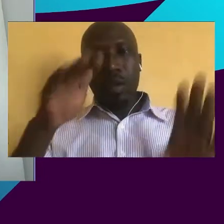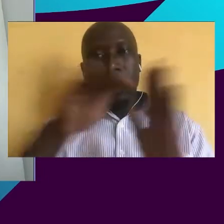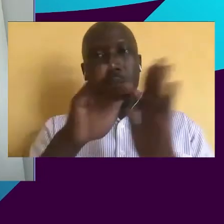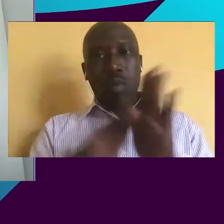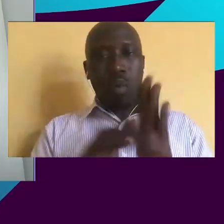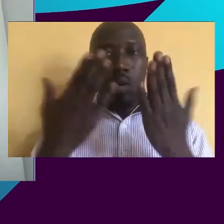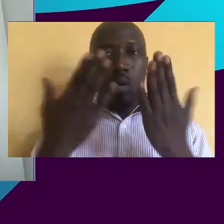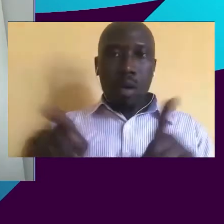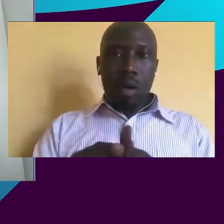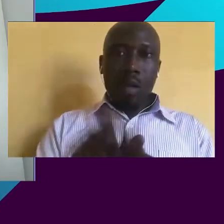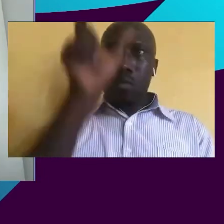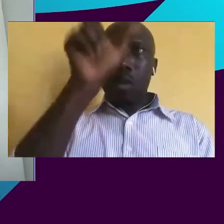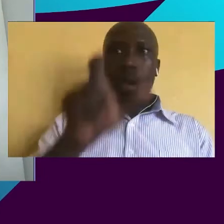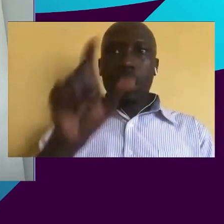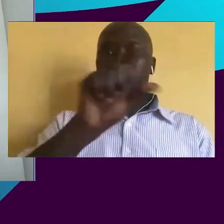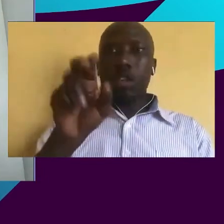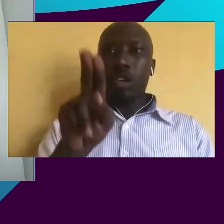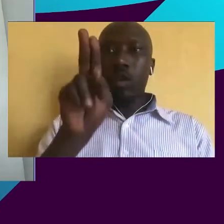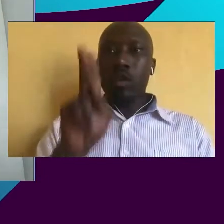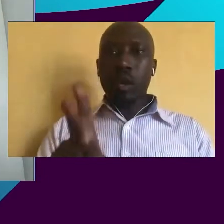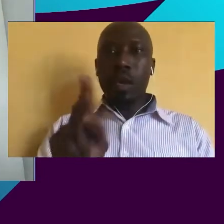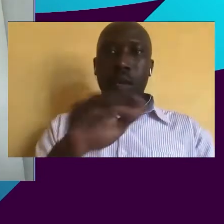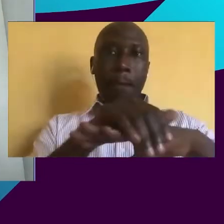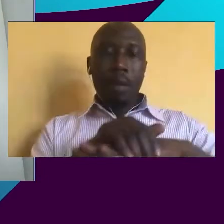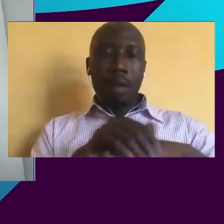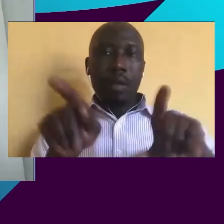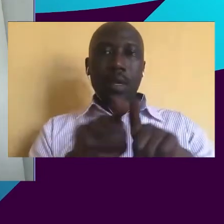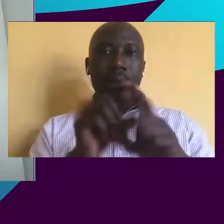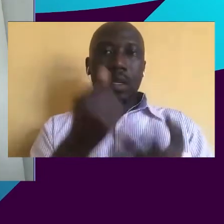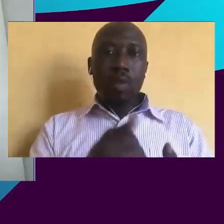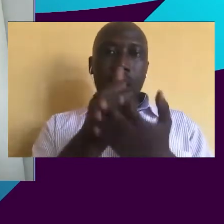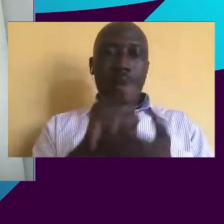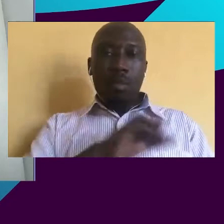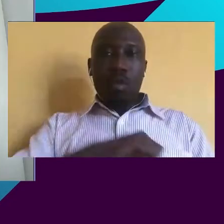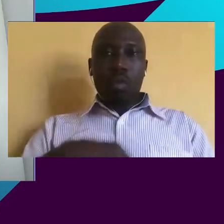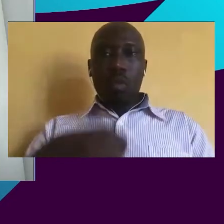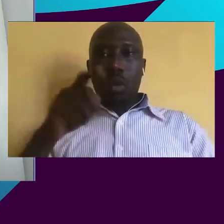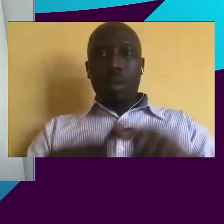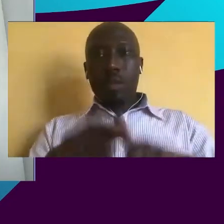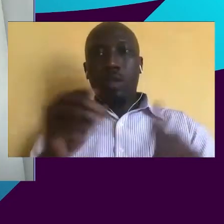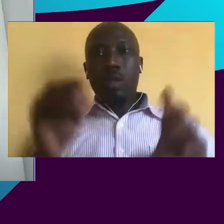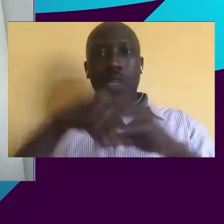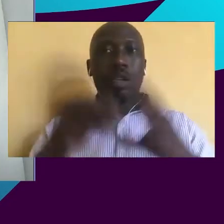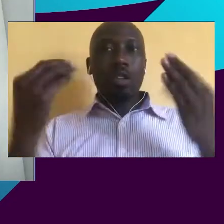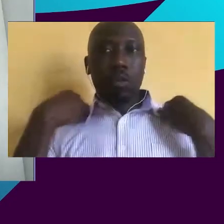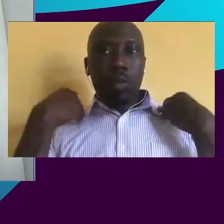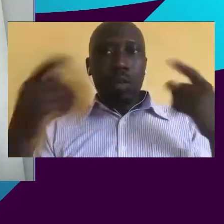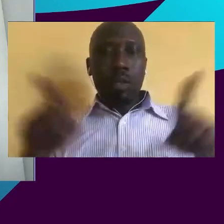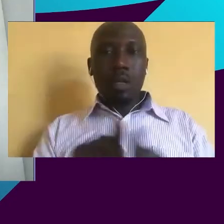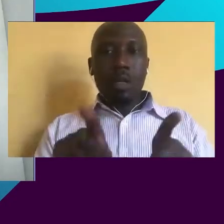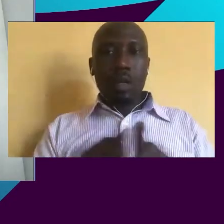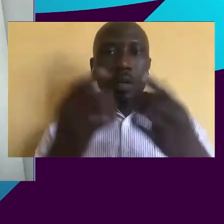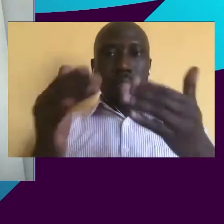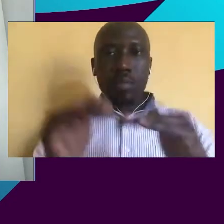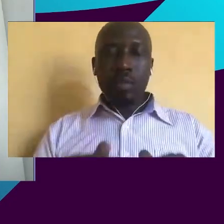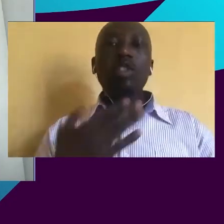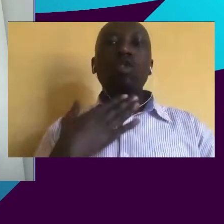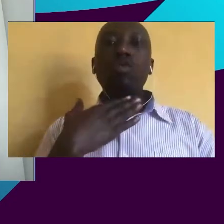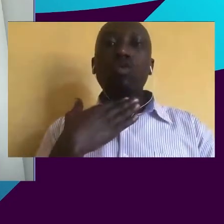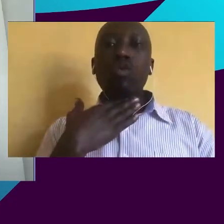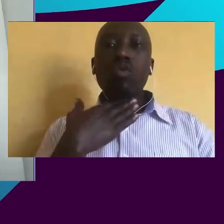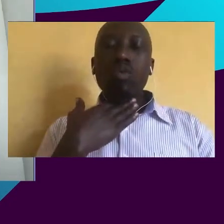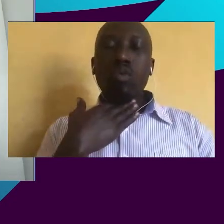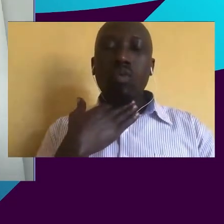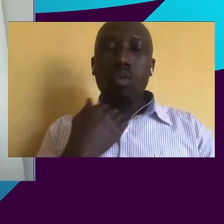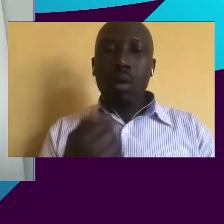UK to help engage participation in sport. But that's only one